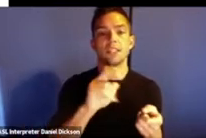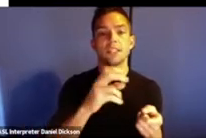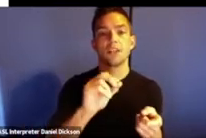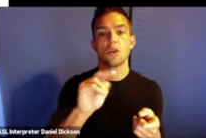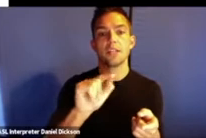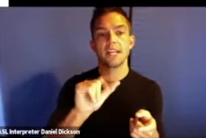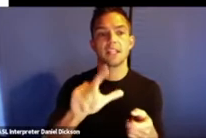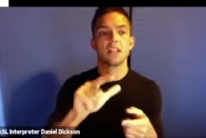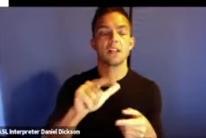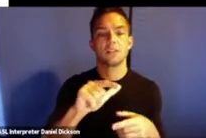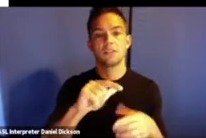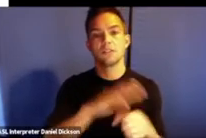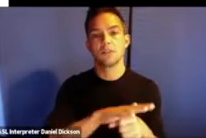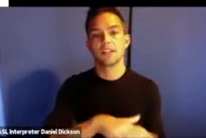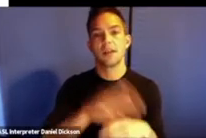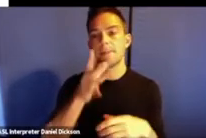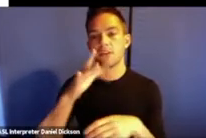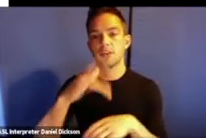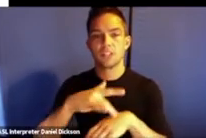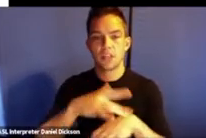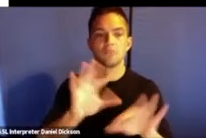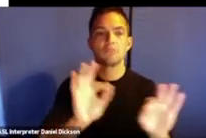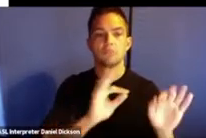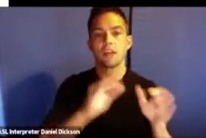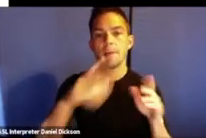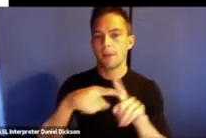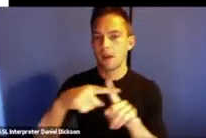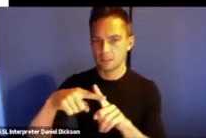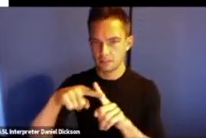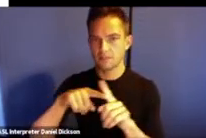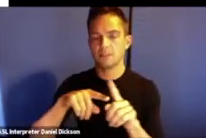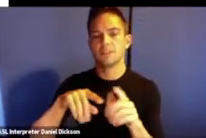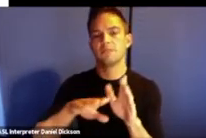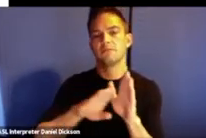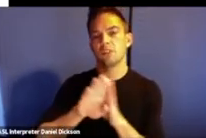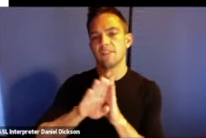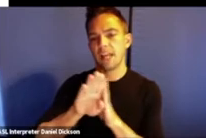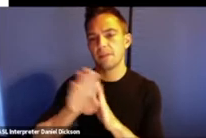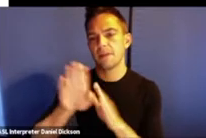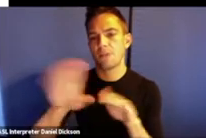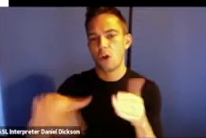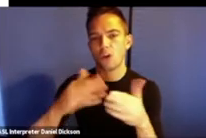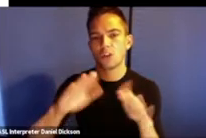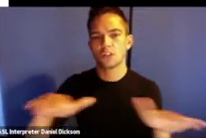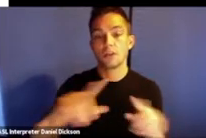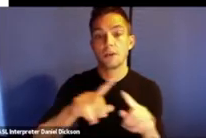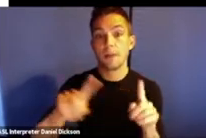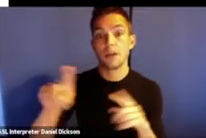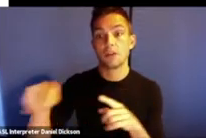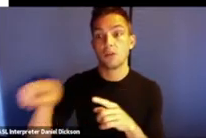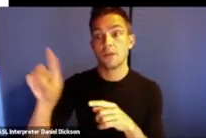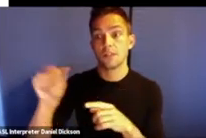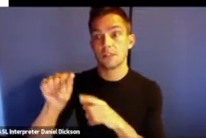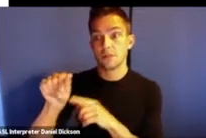touch and different handling practices have positive effects on development for all children. But again, for those with disabilities, these